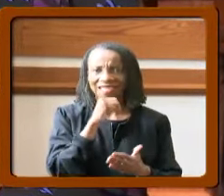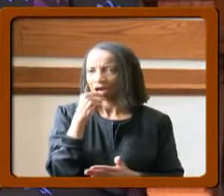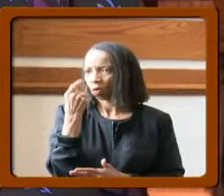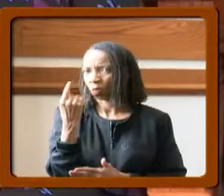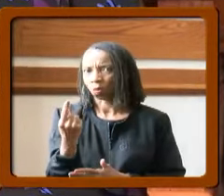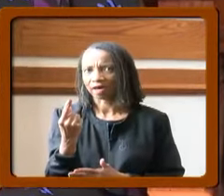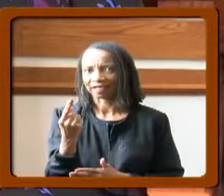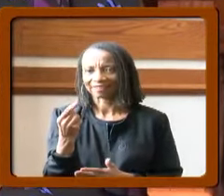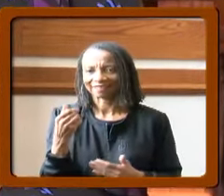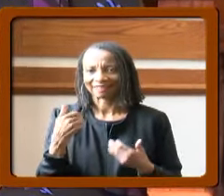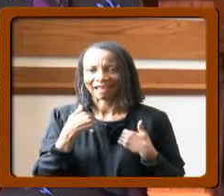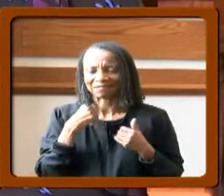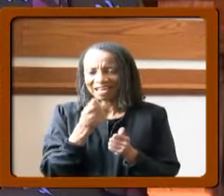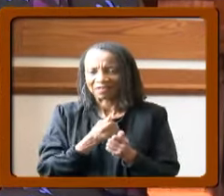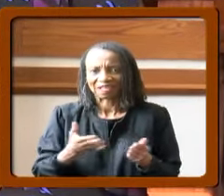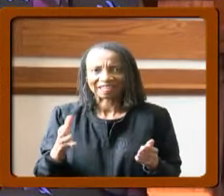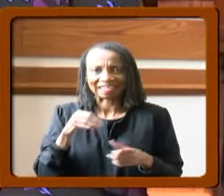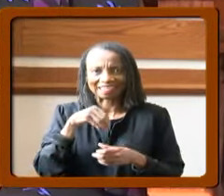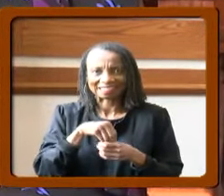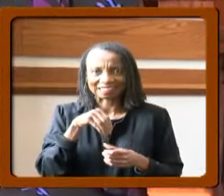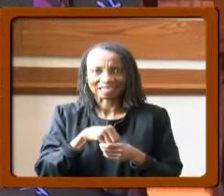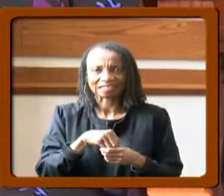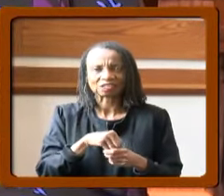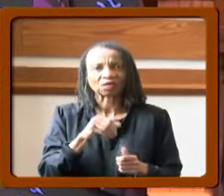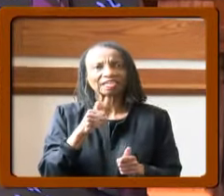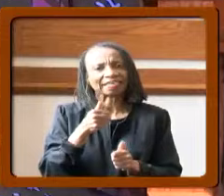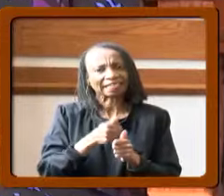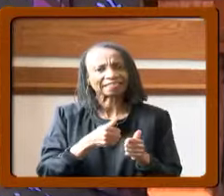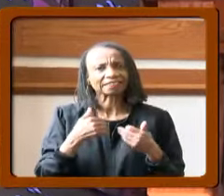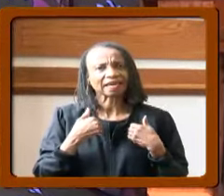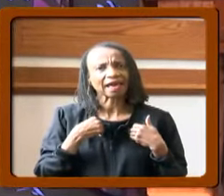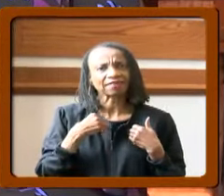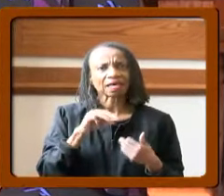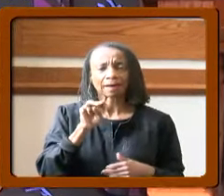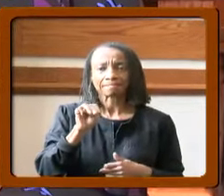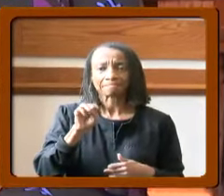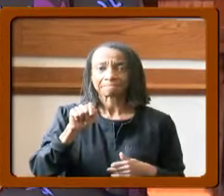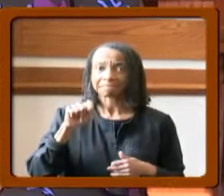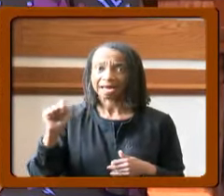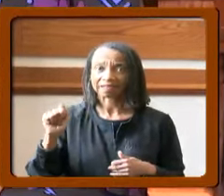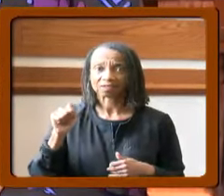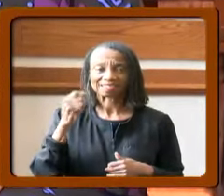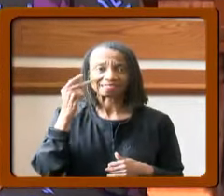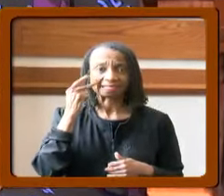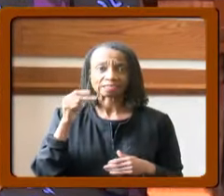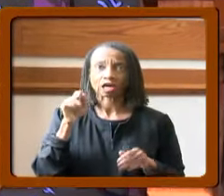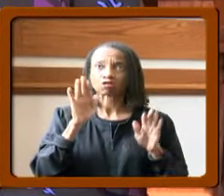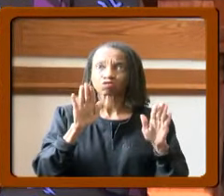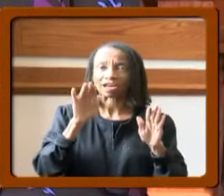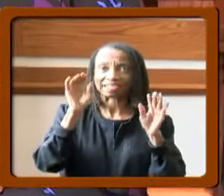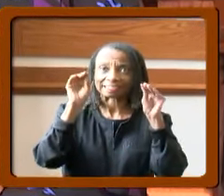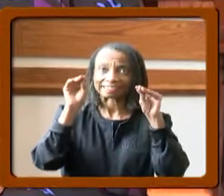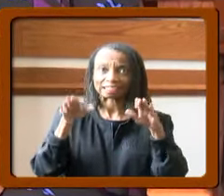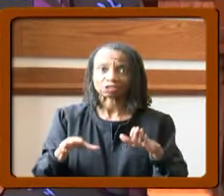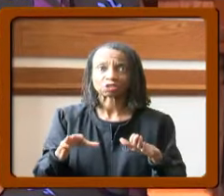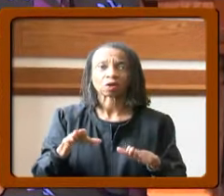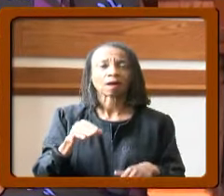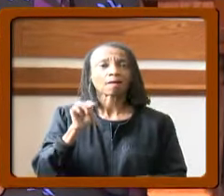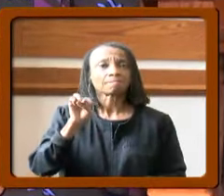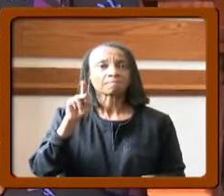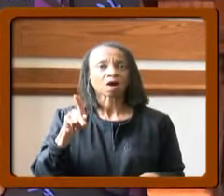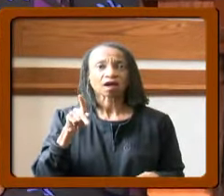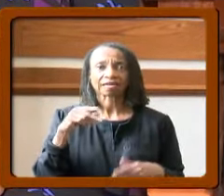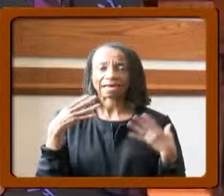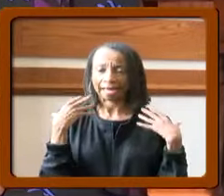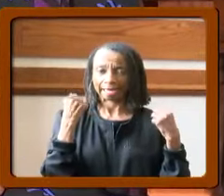so each of them have a way of talking about him. Matthew sees Jesus as the great teacher. Mark, he was the healer and the